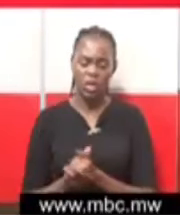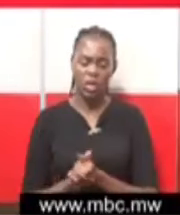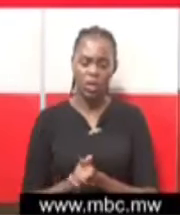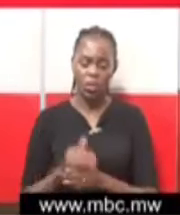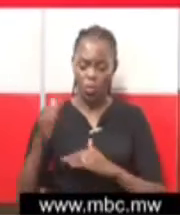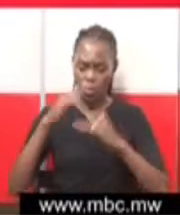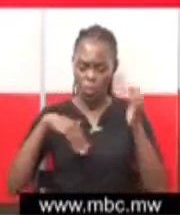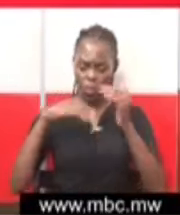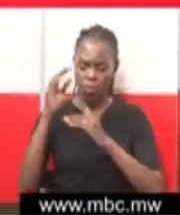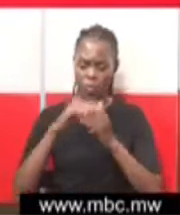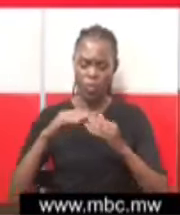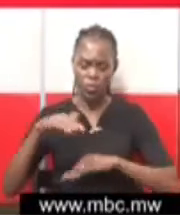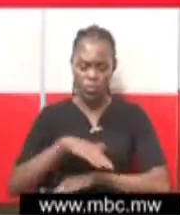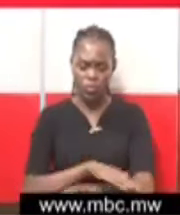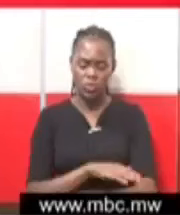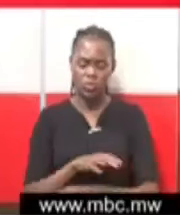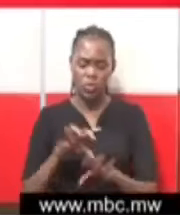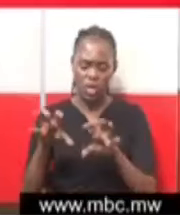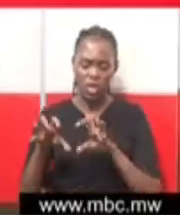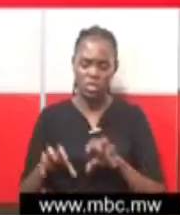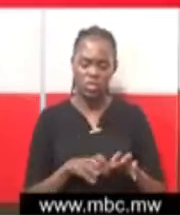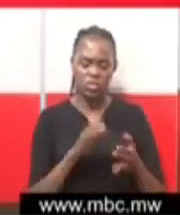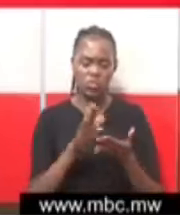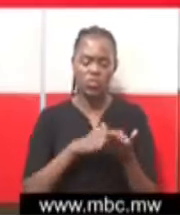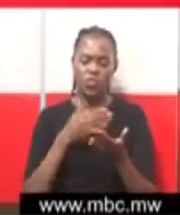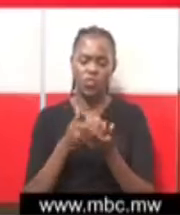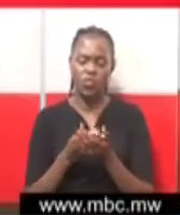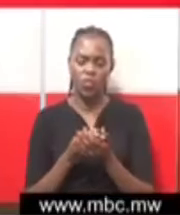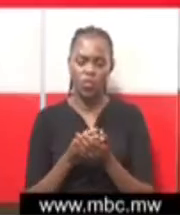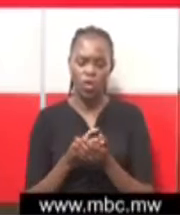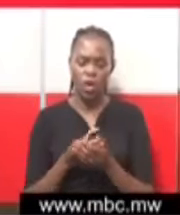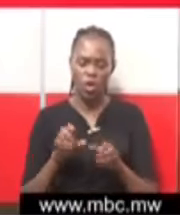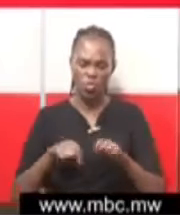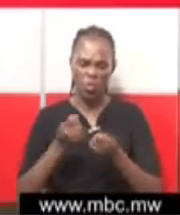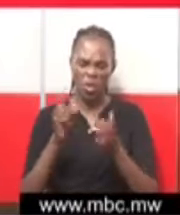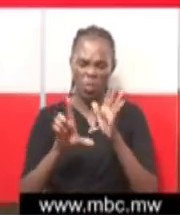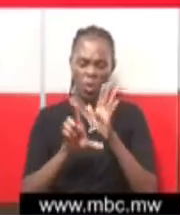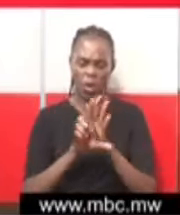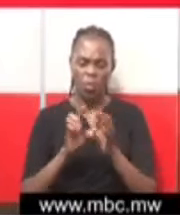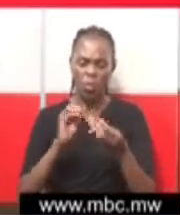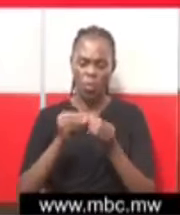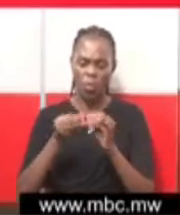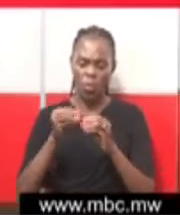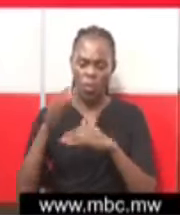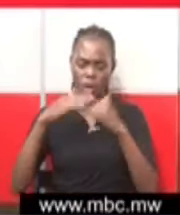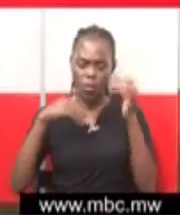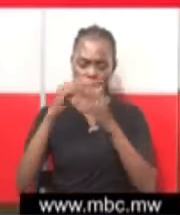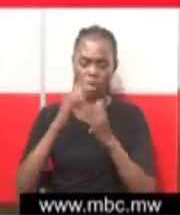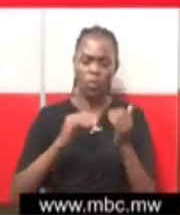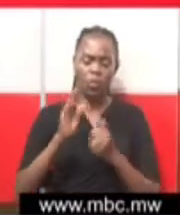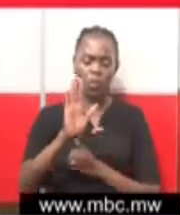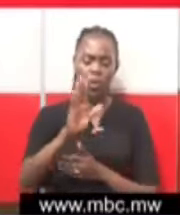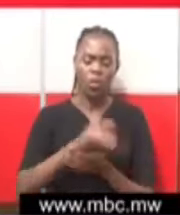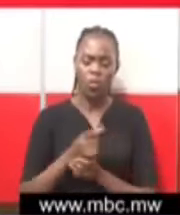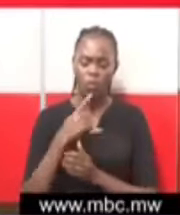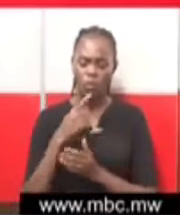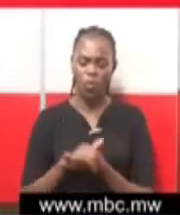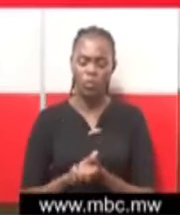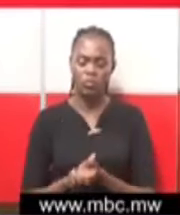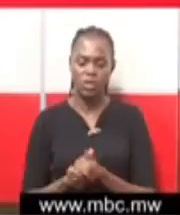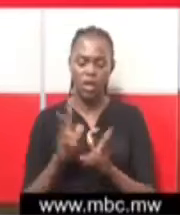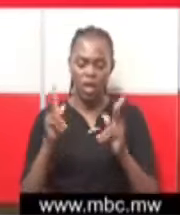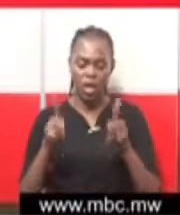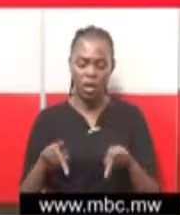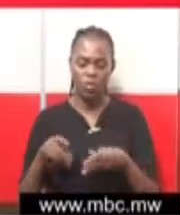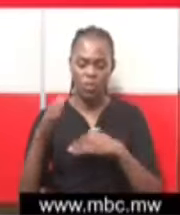bypass road in Lilongwe for non-compliance to construction standards. NCIC has since urged players in the construction